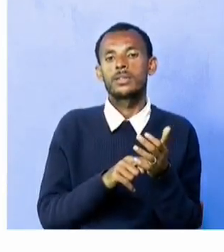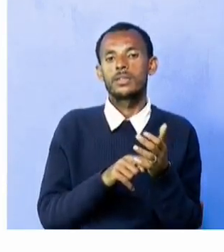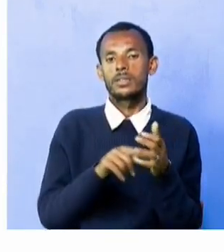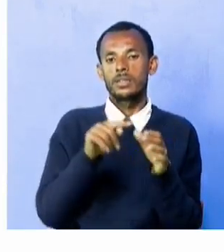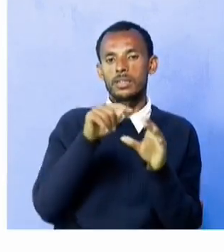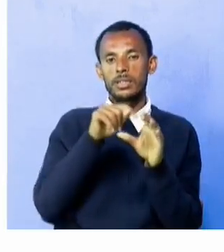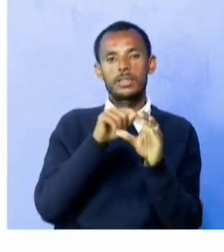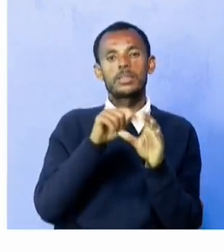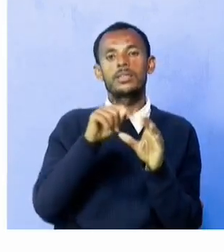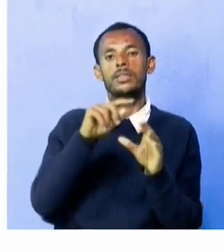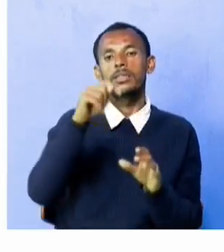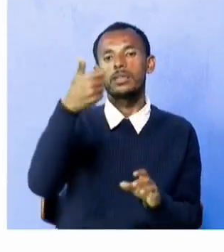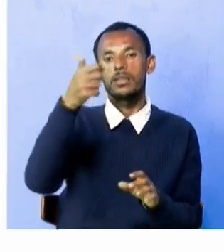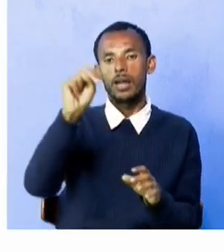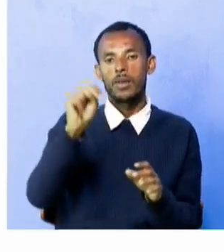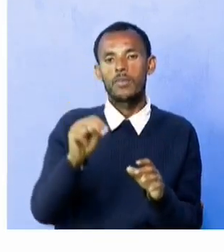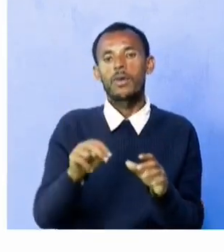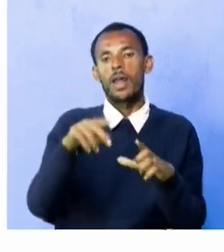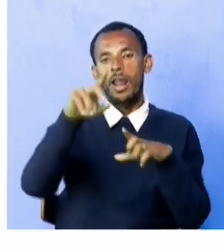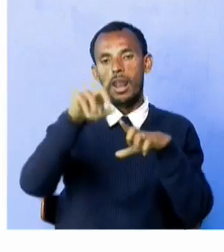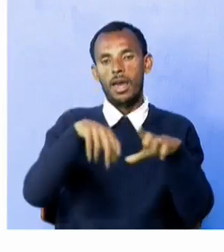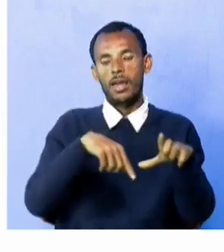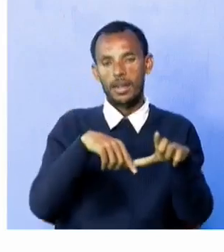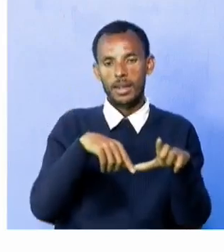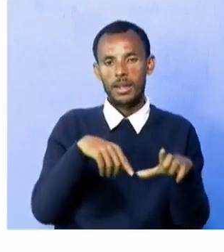is a line